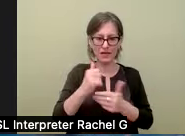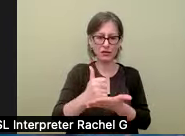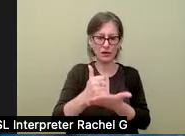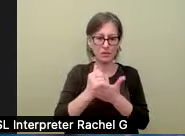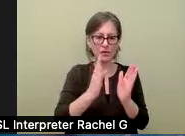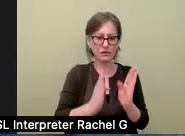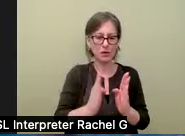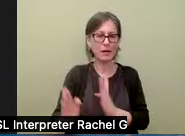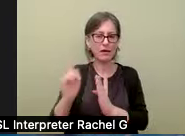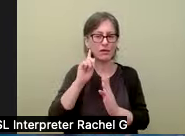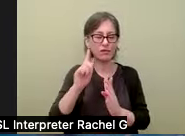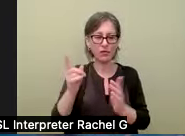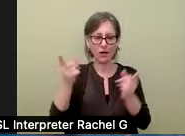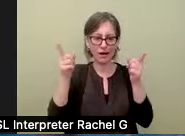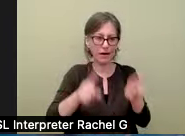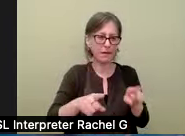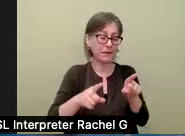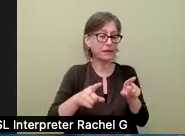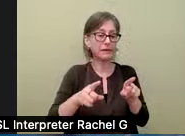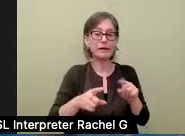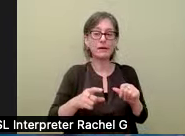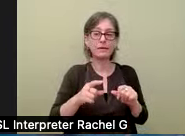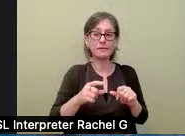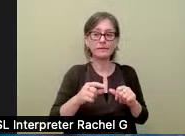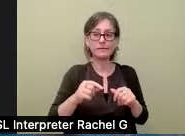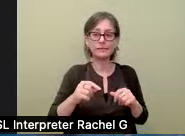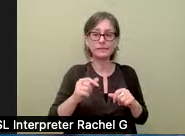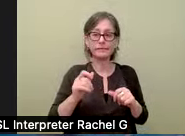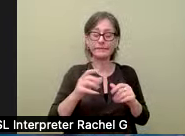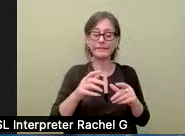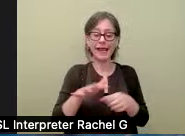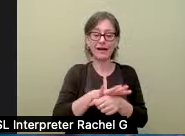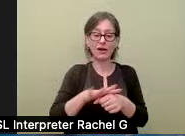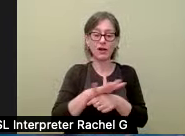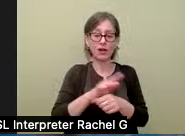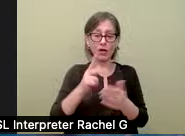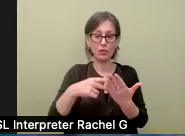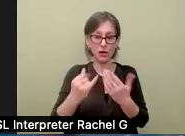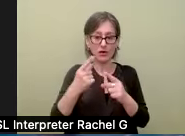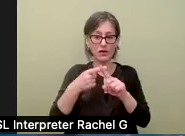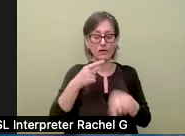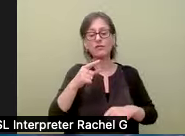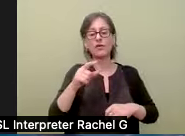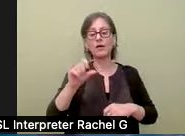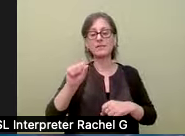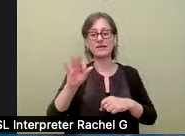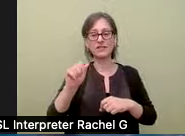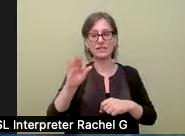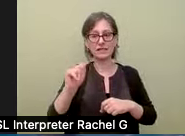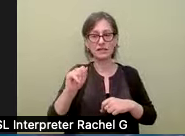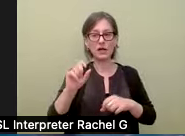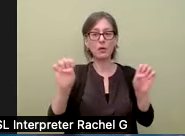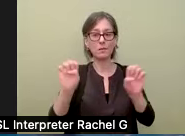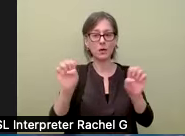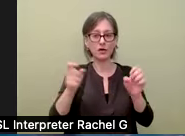for tsunamis, as well as a local project from the city and county of San Francisco, Department of Emergency Management. So